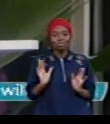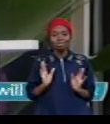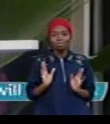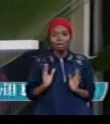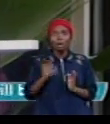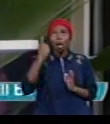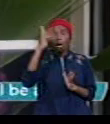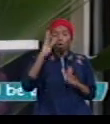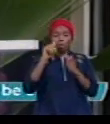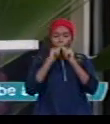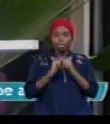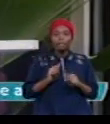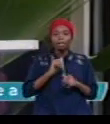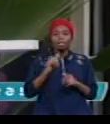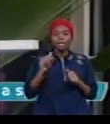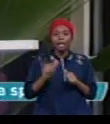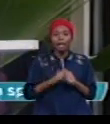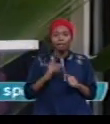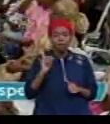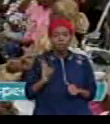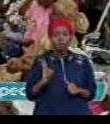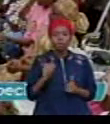bless everyone.